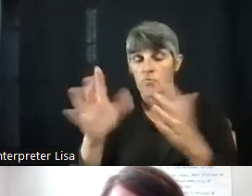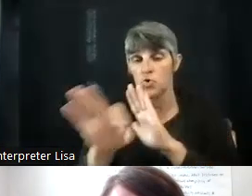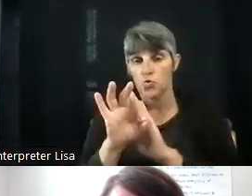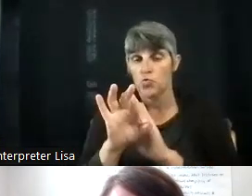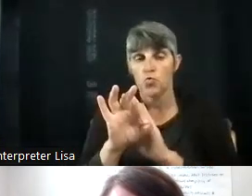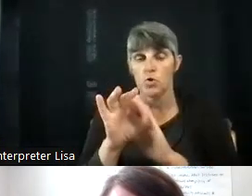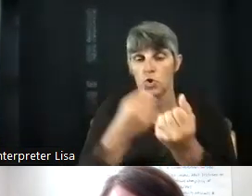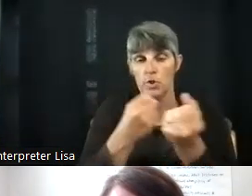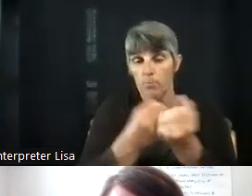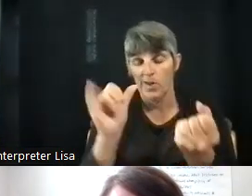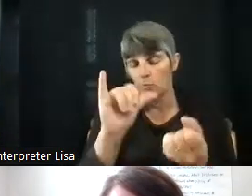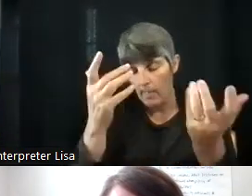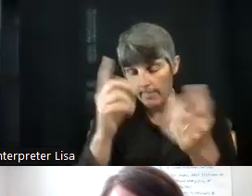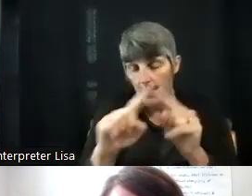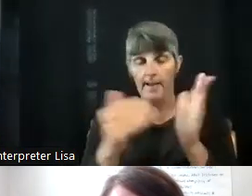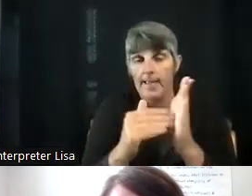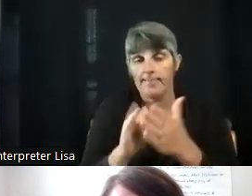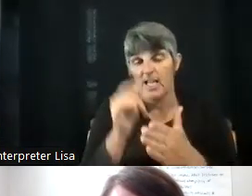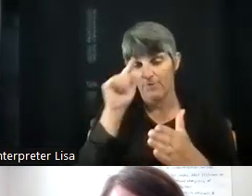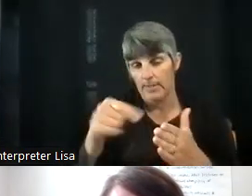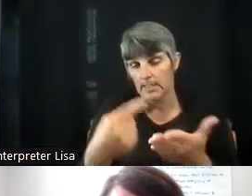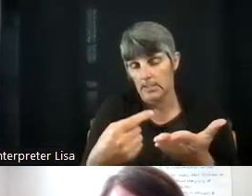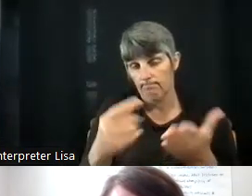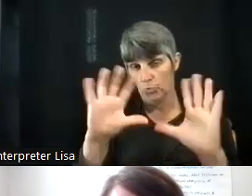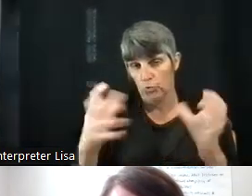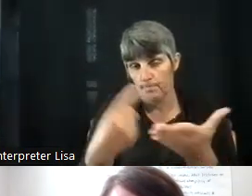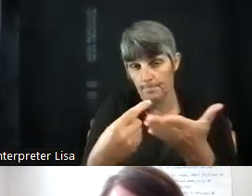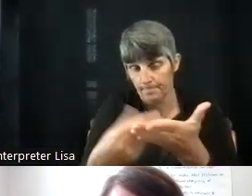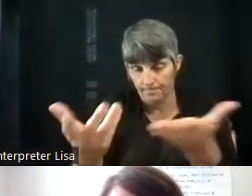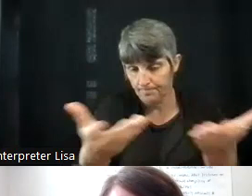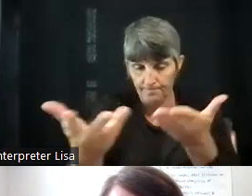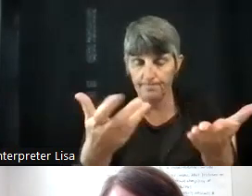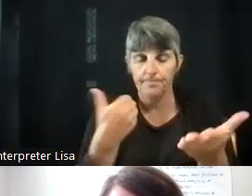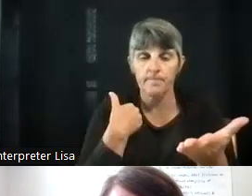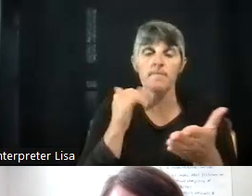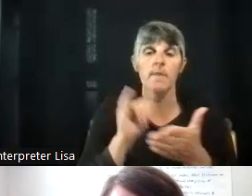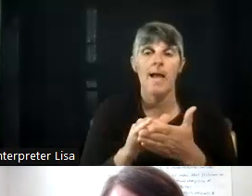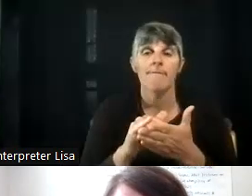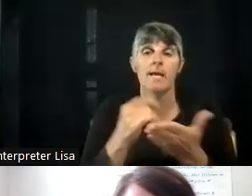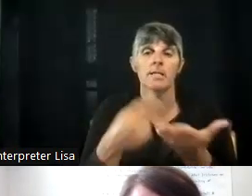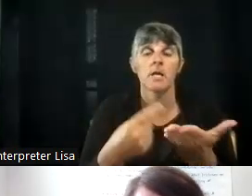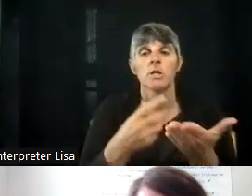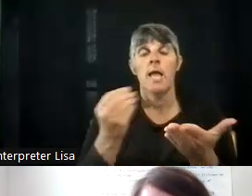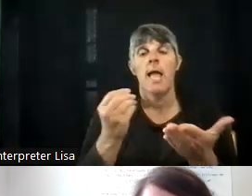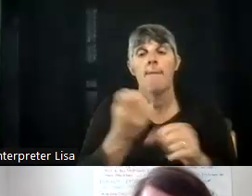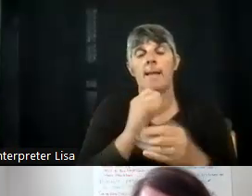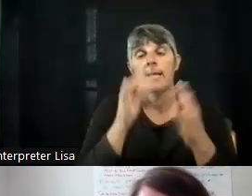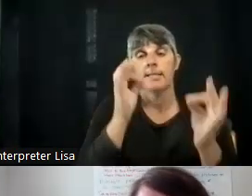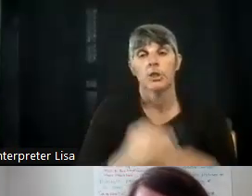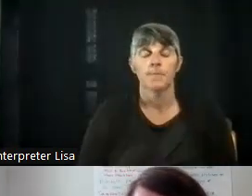to support as well. But again, that's for this group to have that discussion and make that